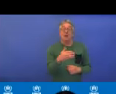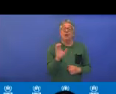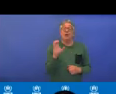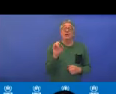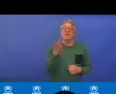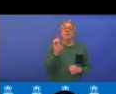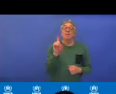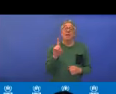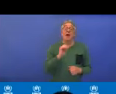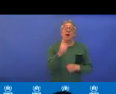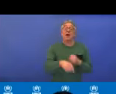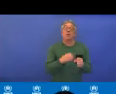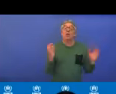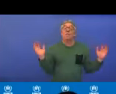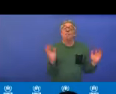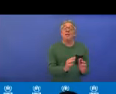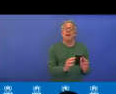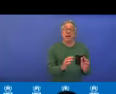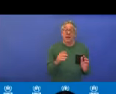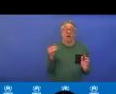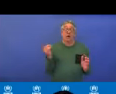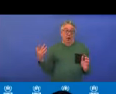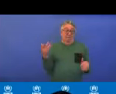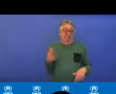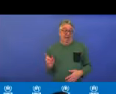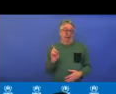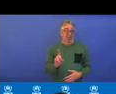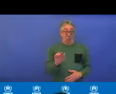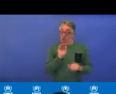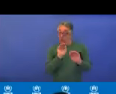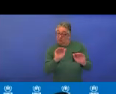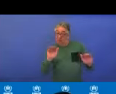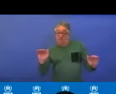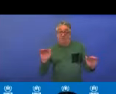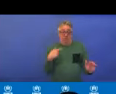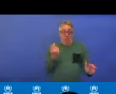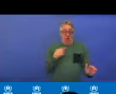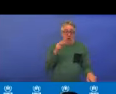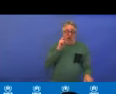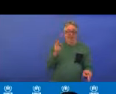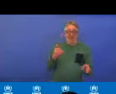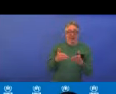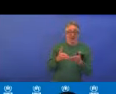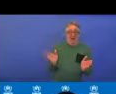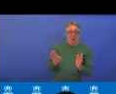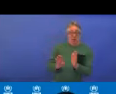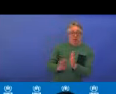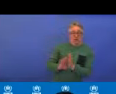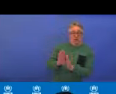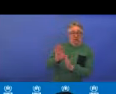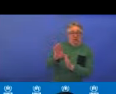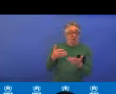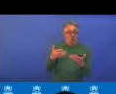CRPD, also to sensitize and raise awareness about general trends and issues that we're seeing when it comes to displaced and stateless